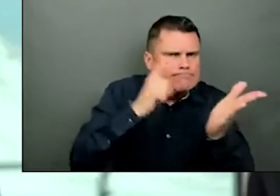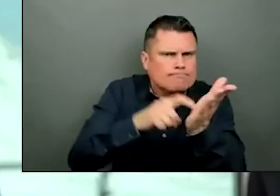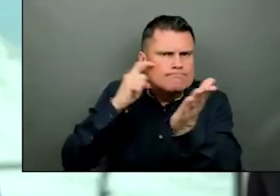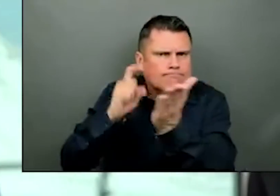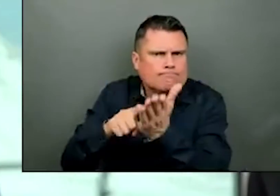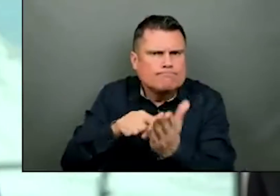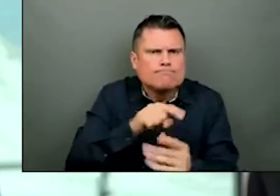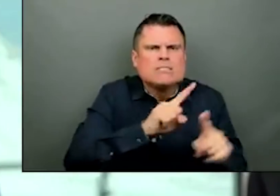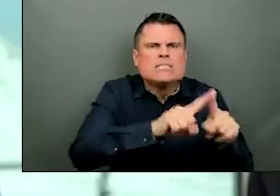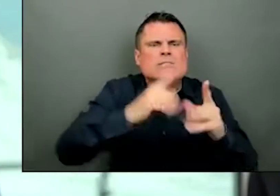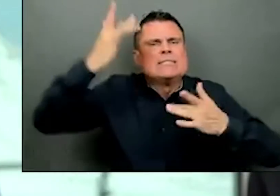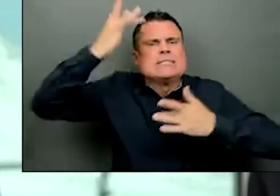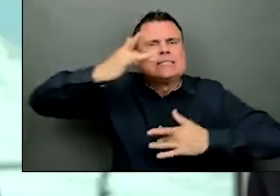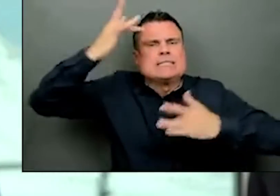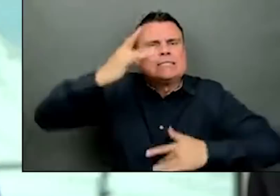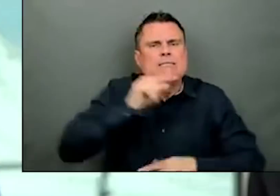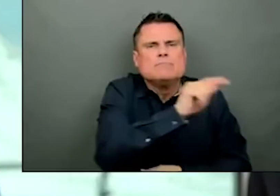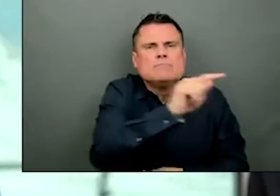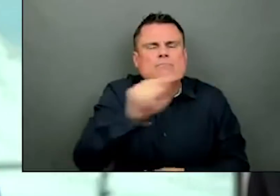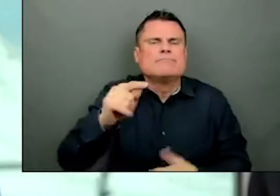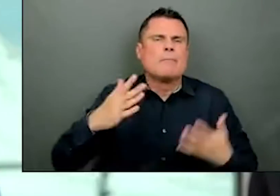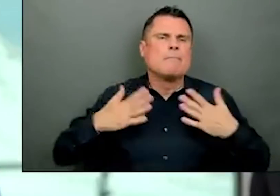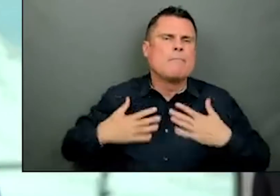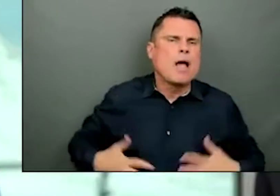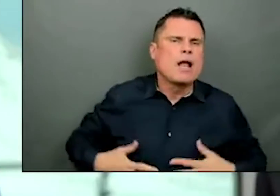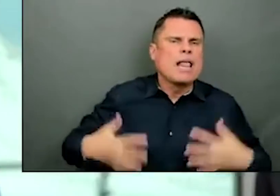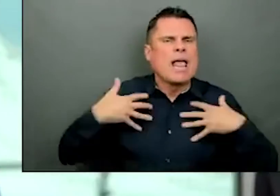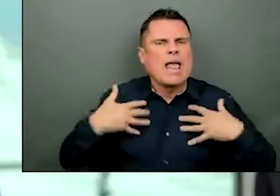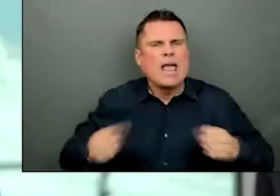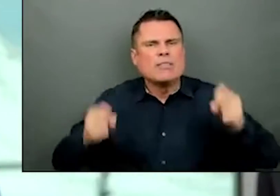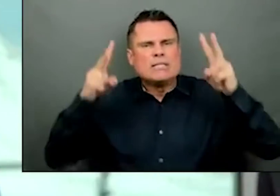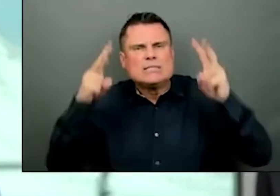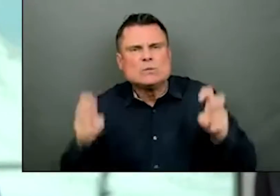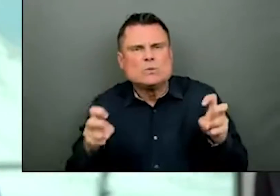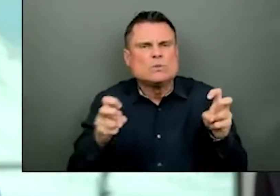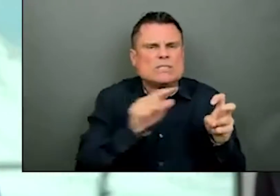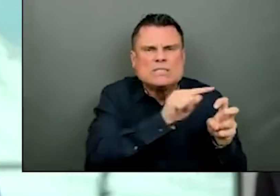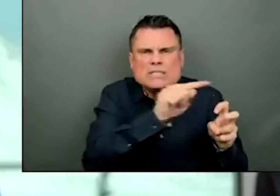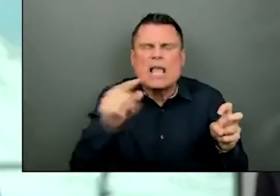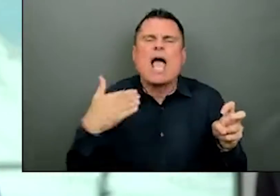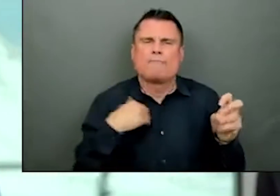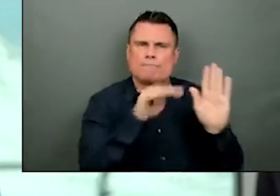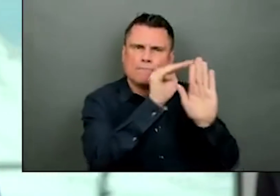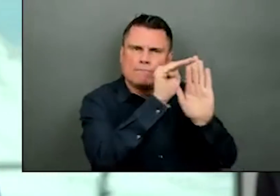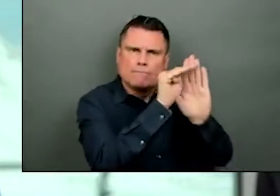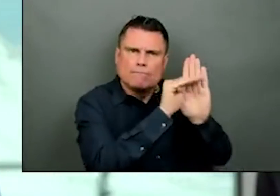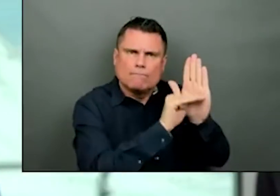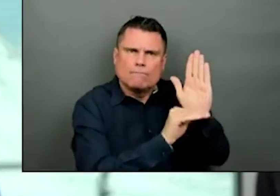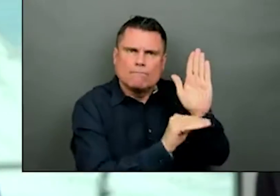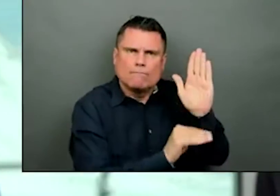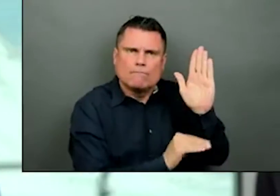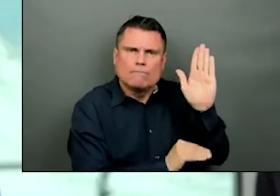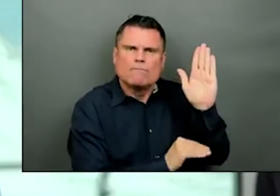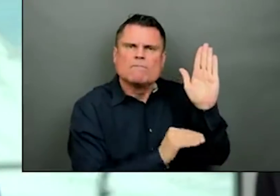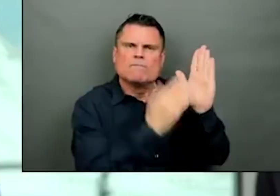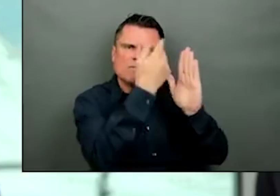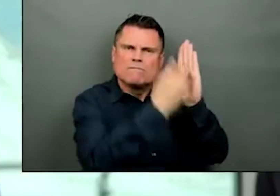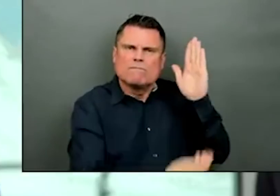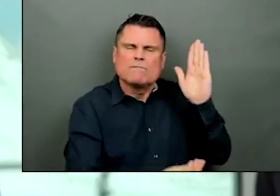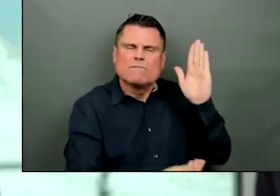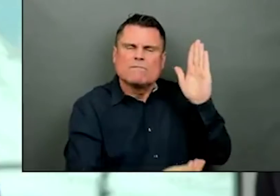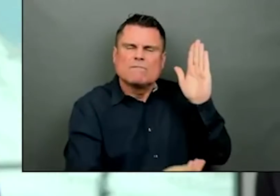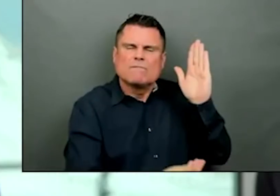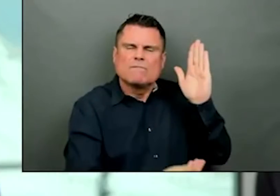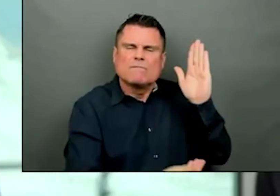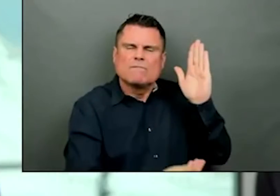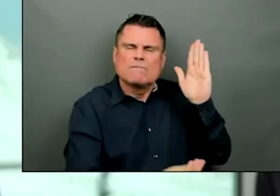on data from around the world and reviewed by a panel of experts led by physicians at the Provincial Health Services